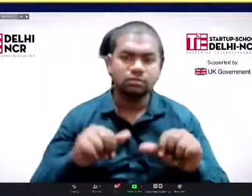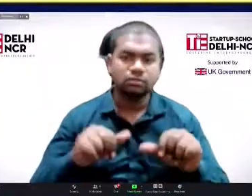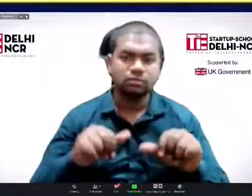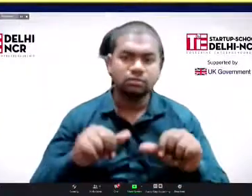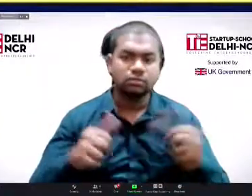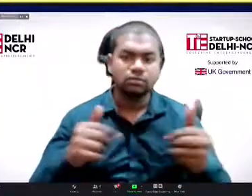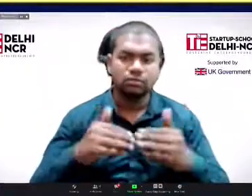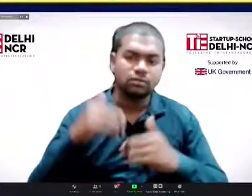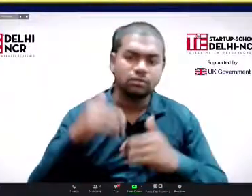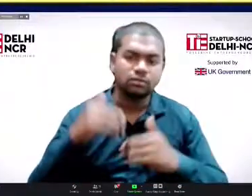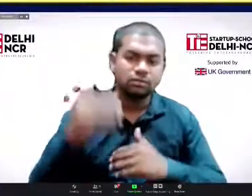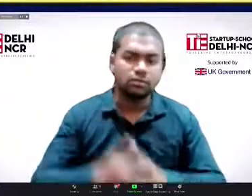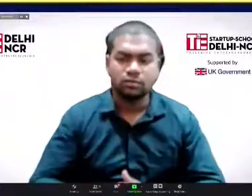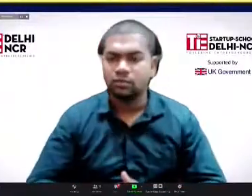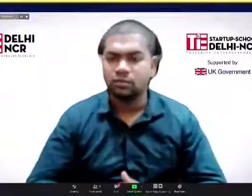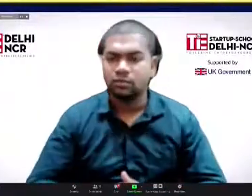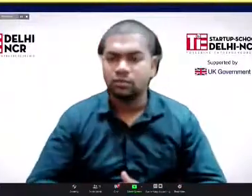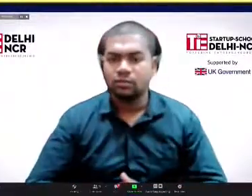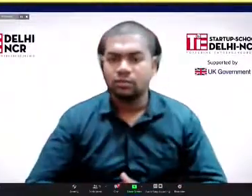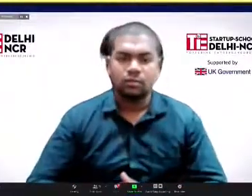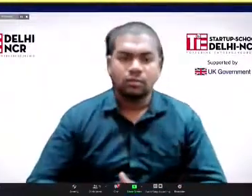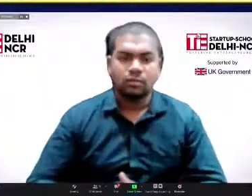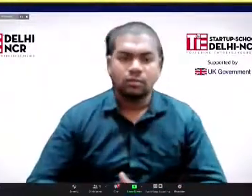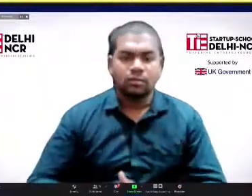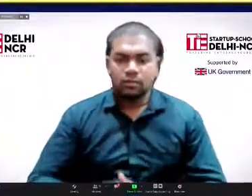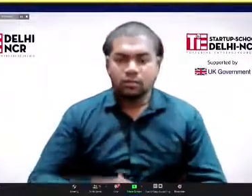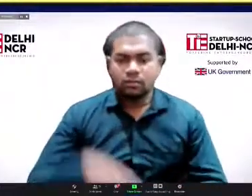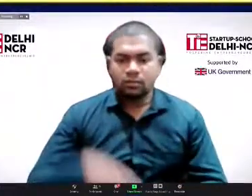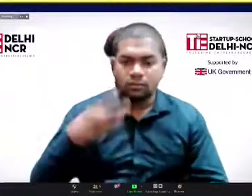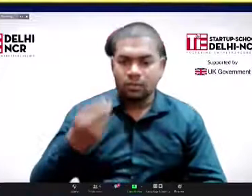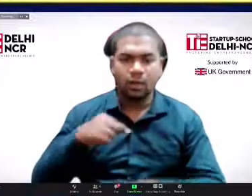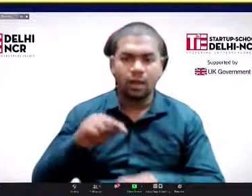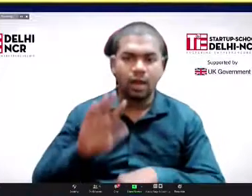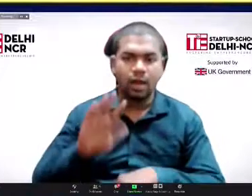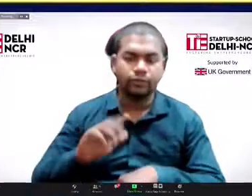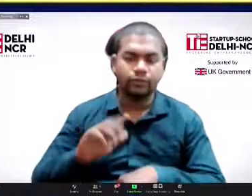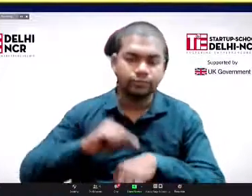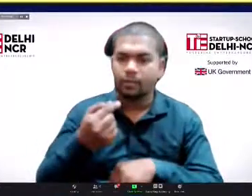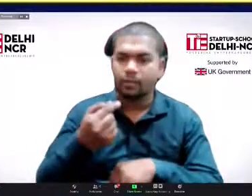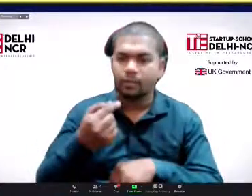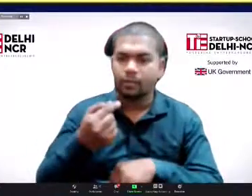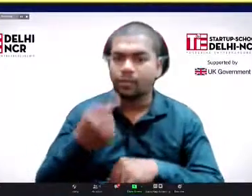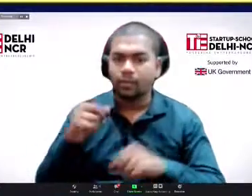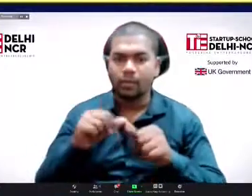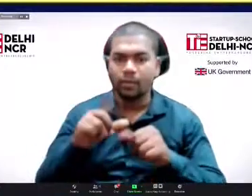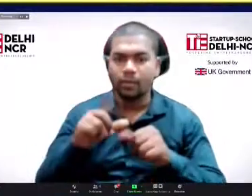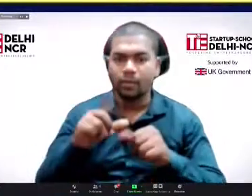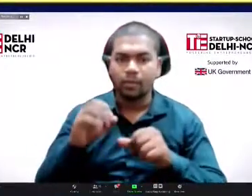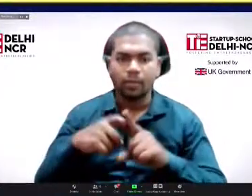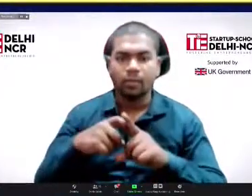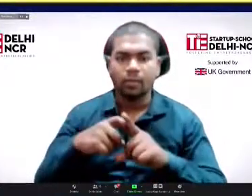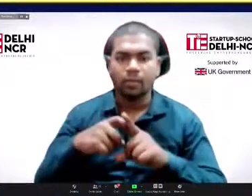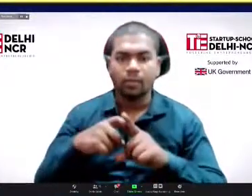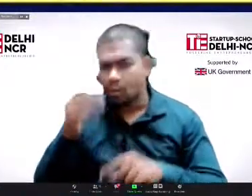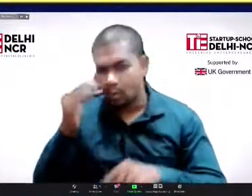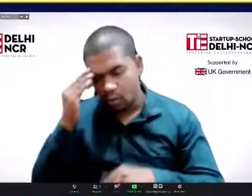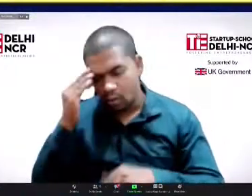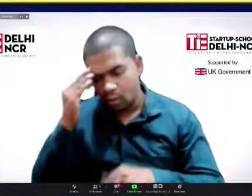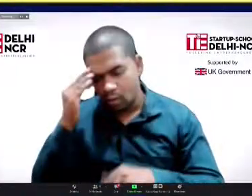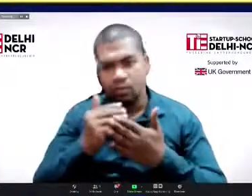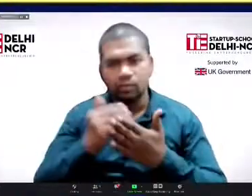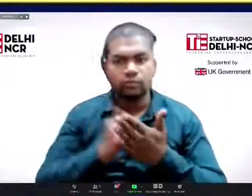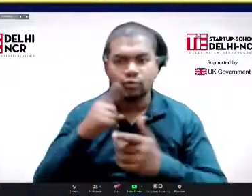level, we had the opportunity at the Design Barn, which is our design space, which Alok of, you know about this, but I'm mentioning it